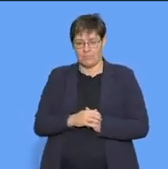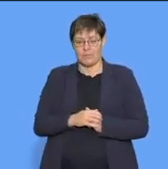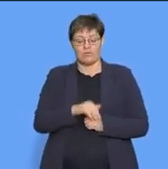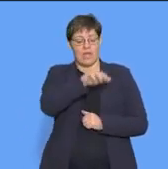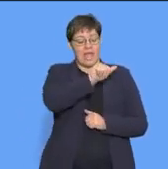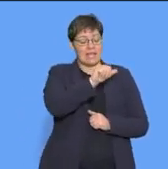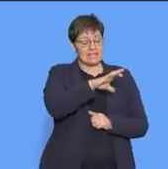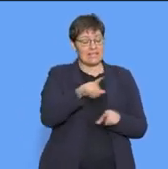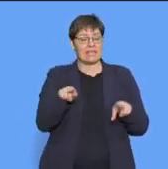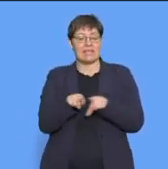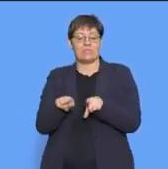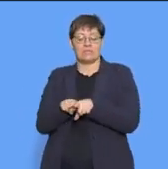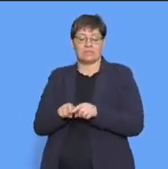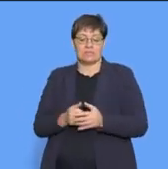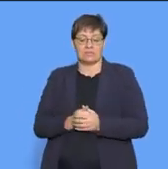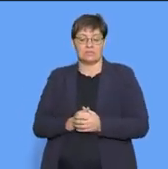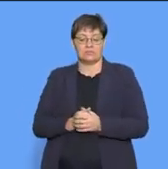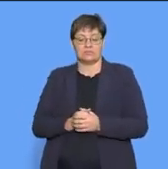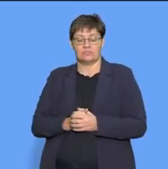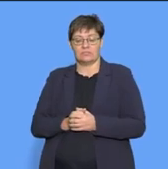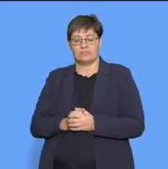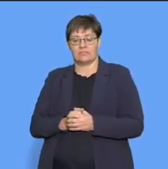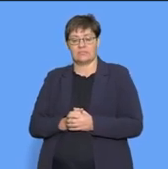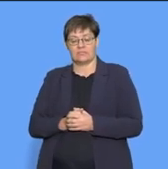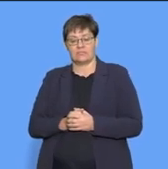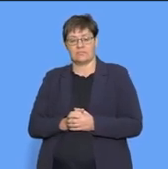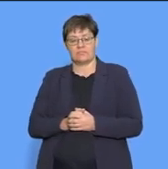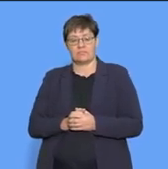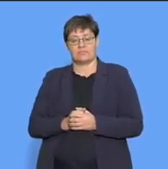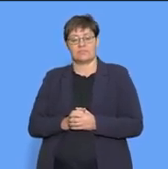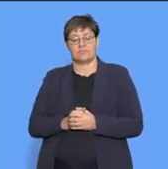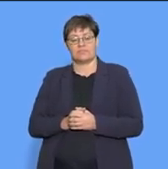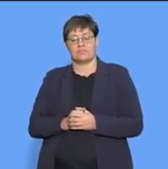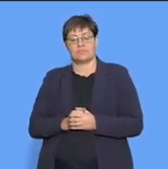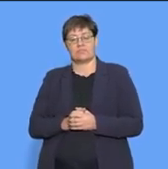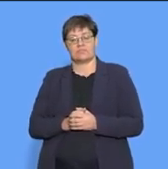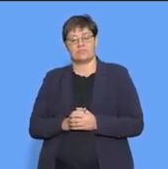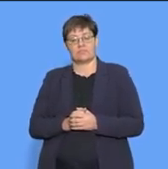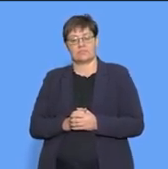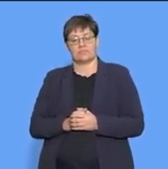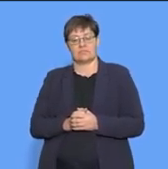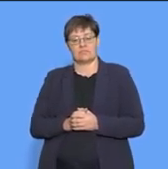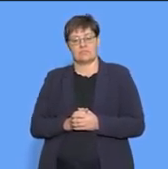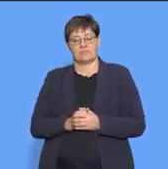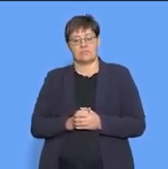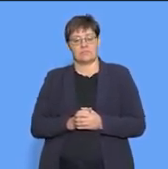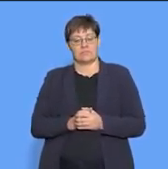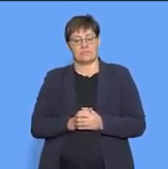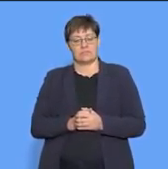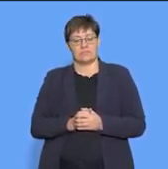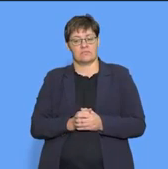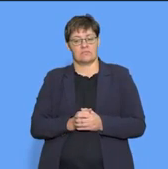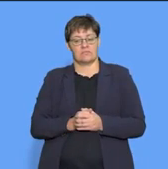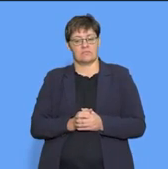take the square root of this. So you'll go shift and you'll find the square root of your answer on your calculator,